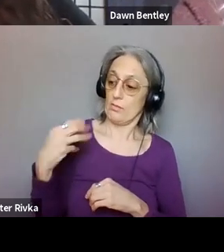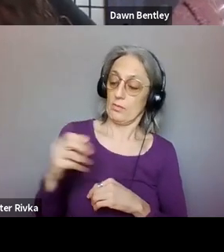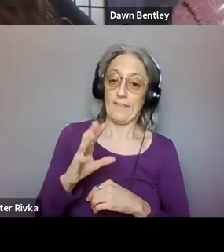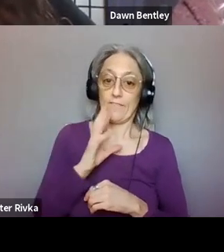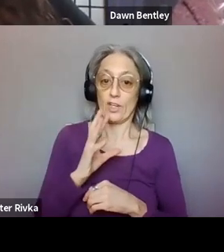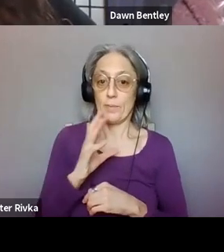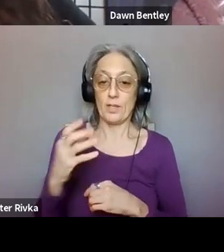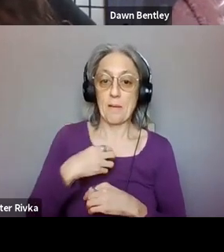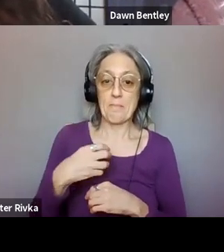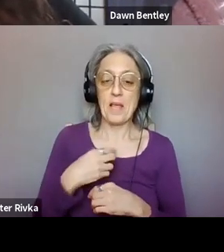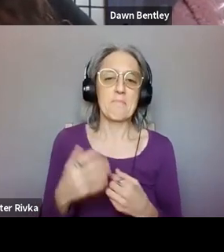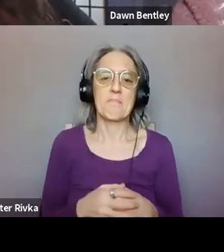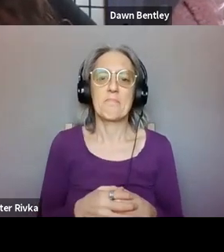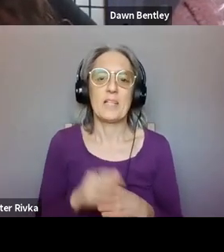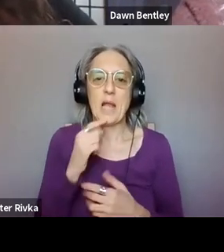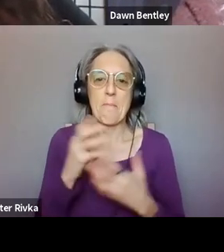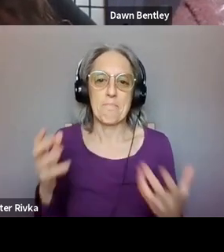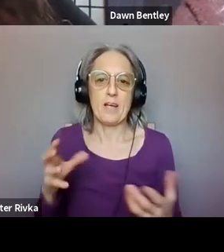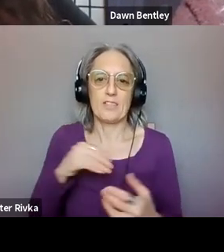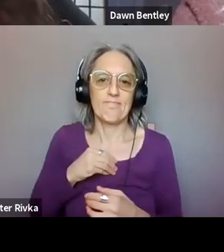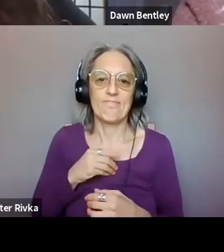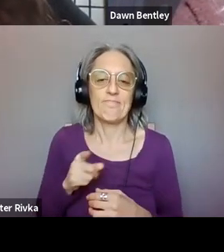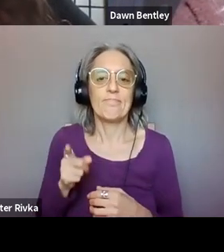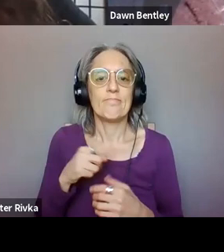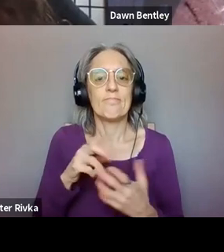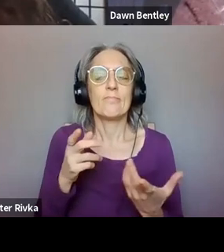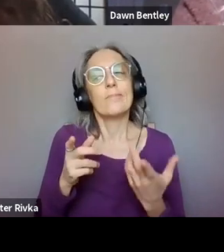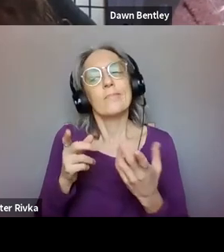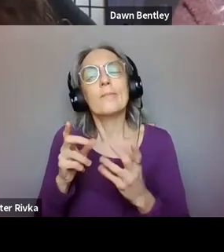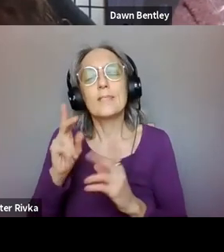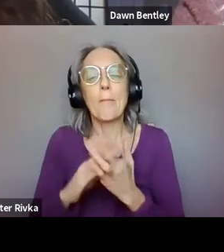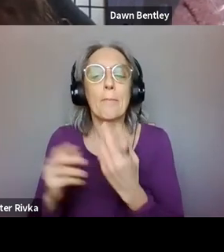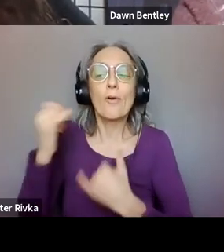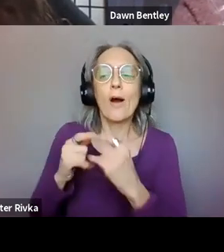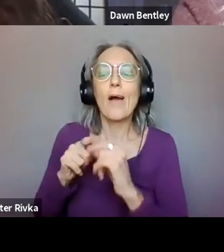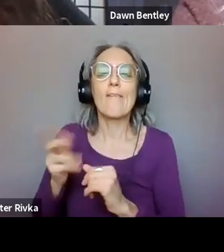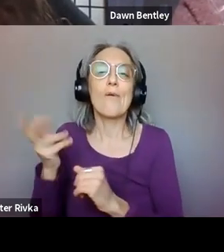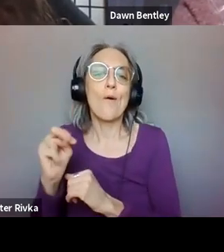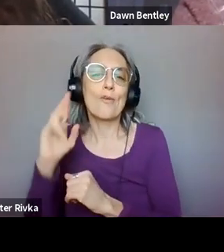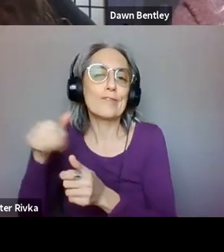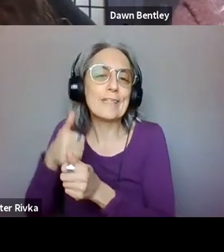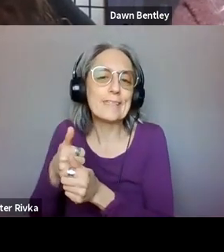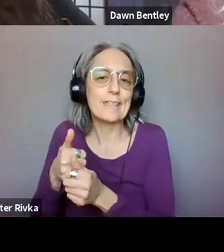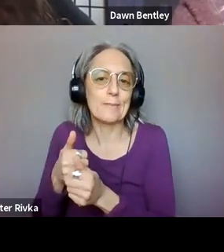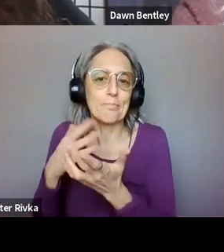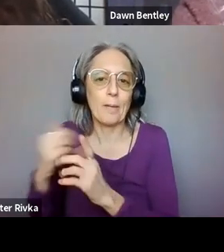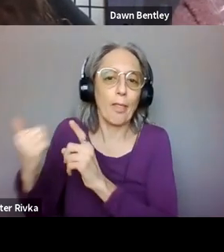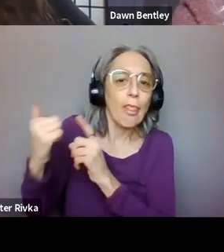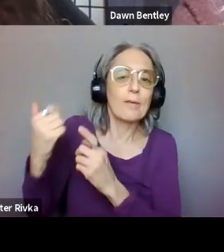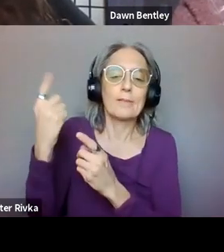different objectives and different reasons, but if you write it down, and it doesn't have to be, I mean, it can